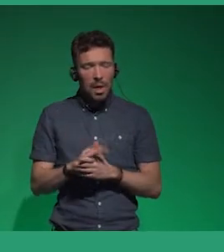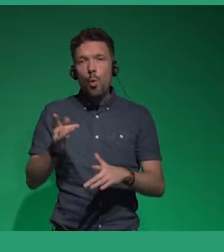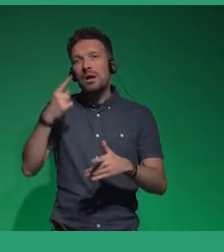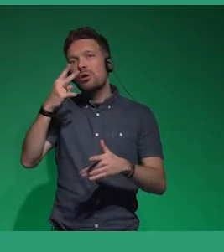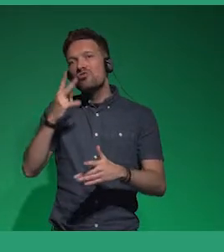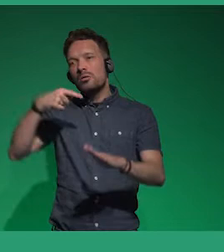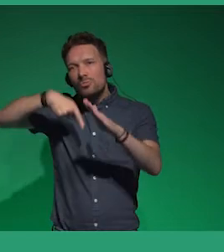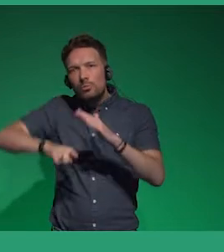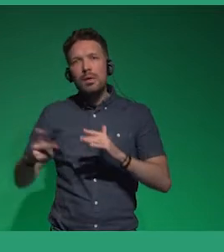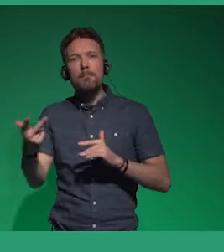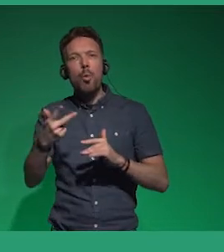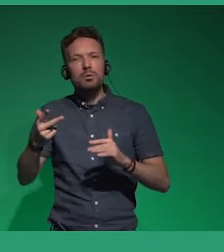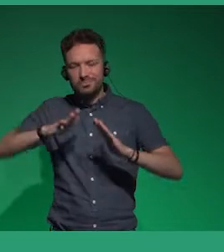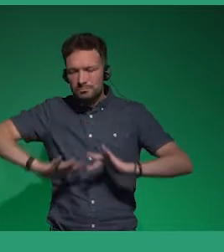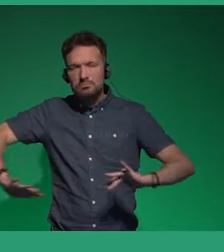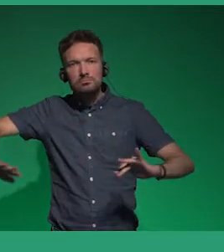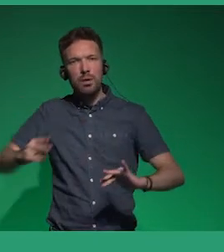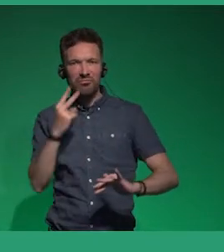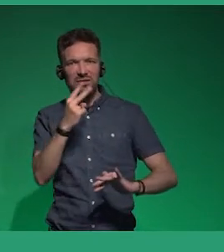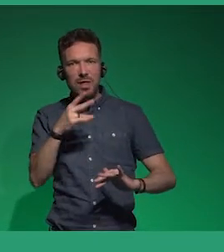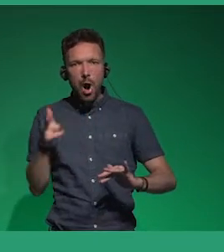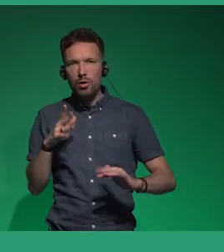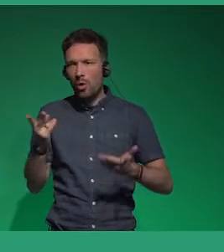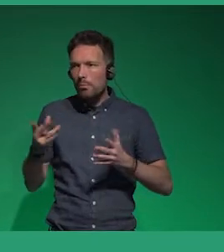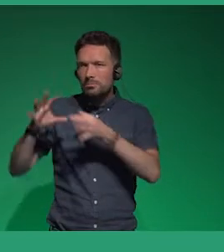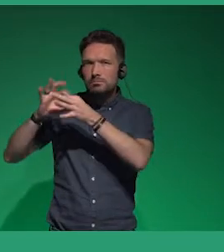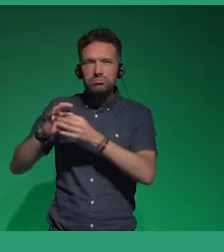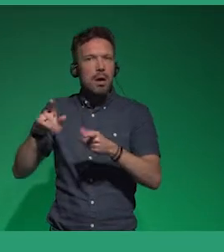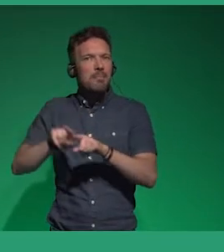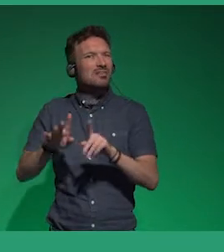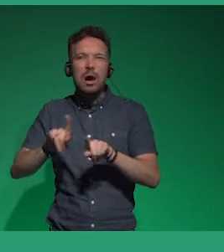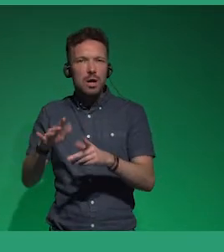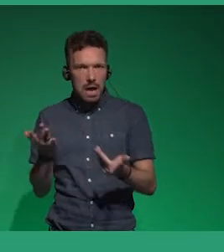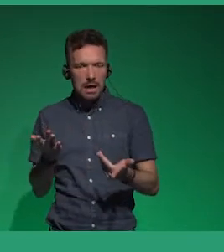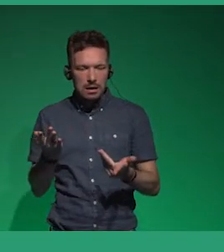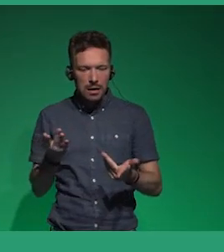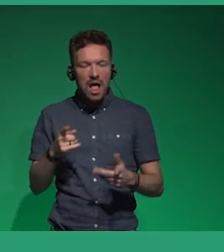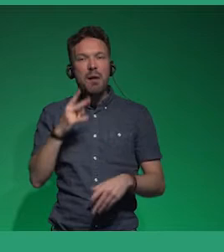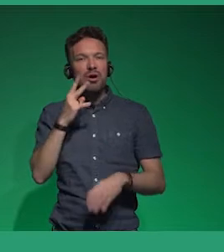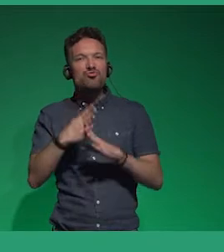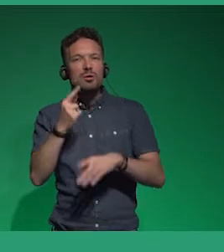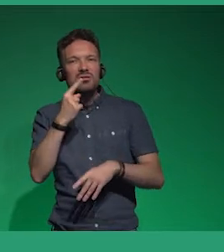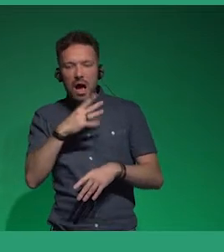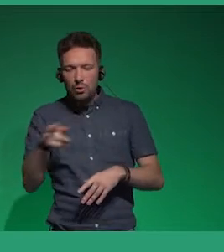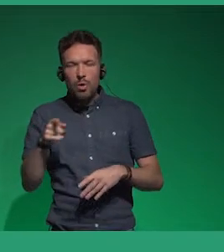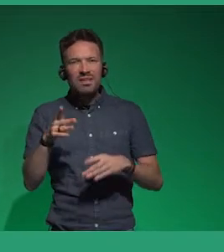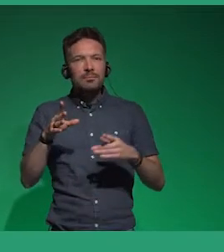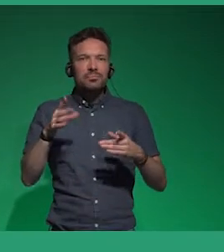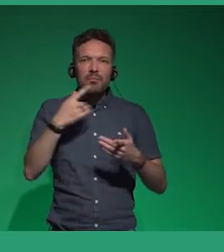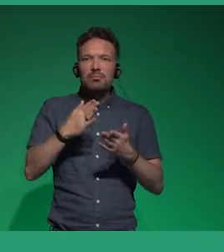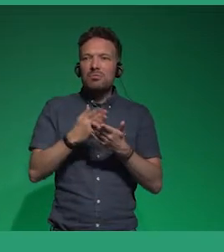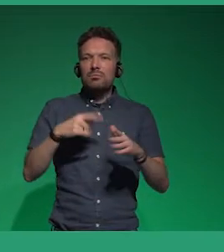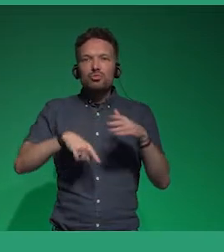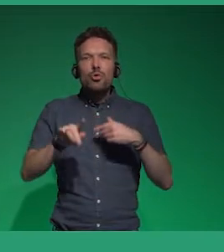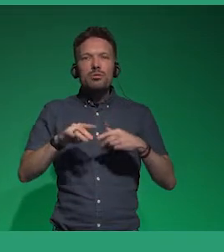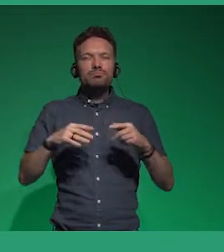first saw with this extensification, we see a gain in biodiversity. Biodiversity comes back, even if you go on with a